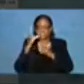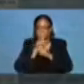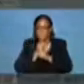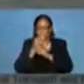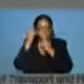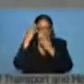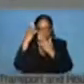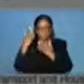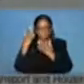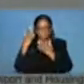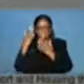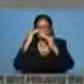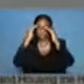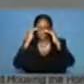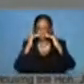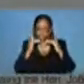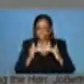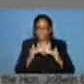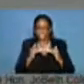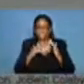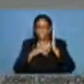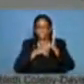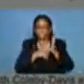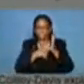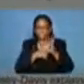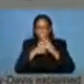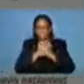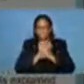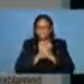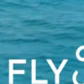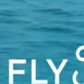www.bahamas.gov.bsstatistics.com for a detailed analysis of the survey.